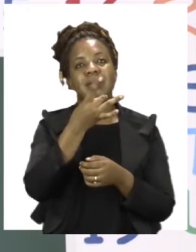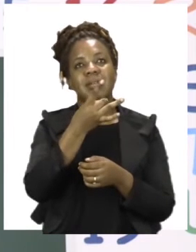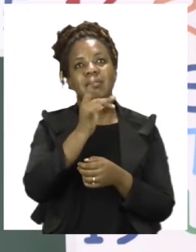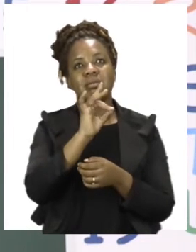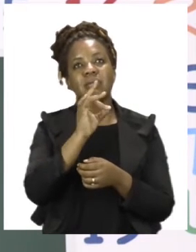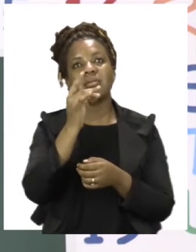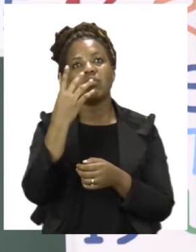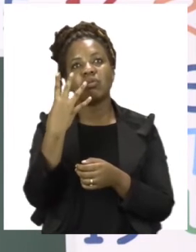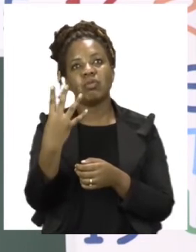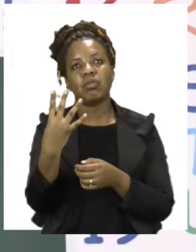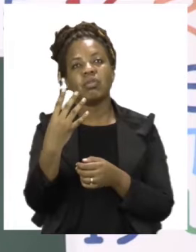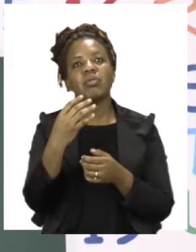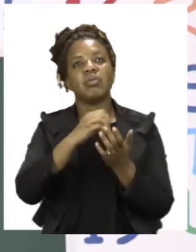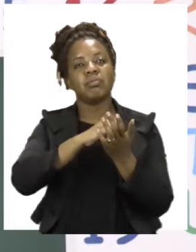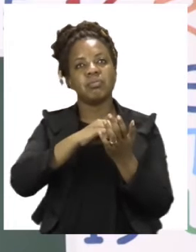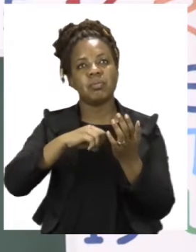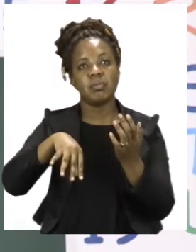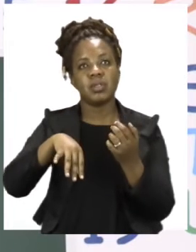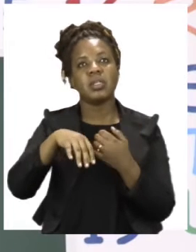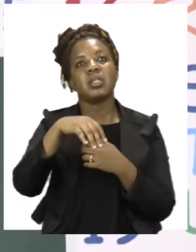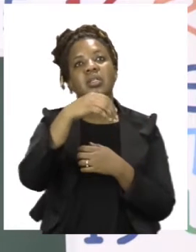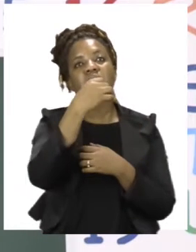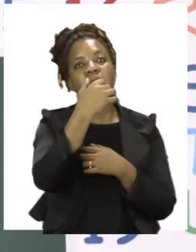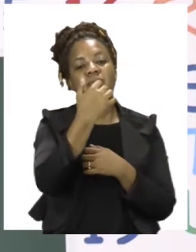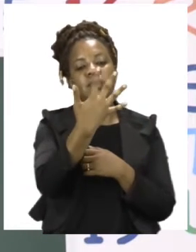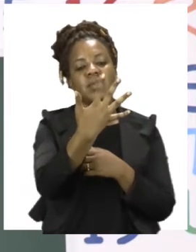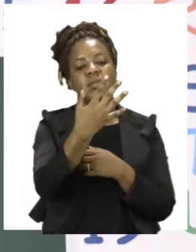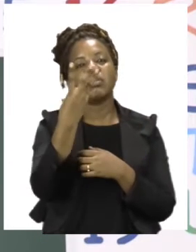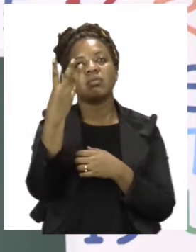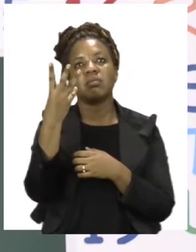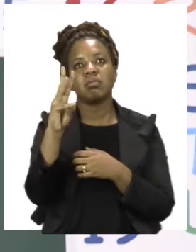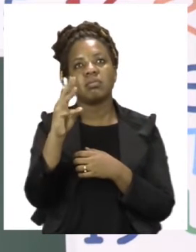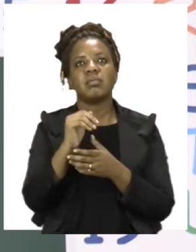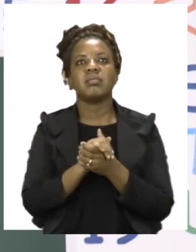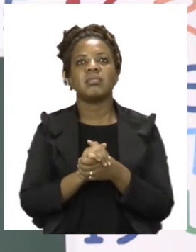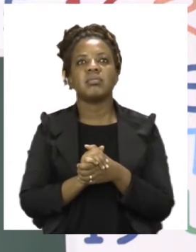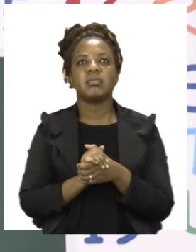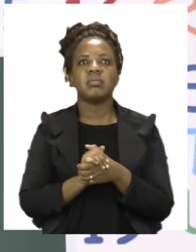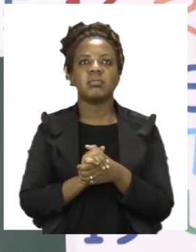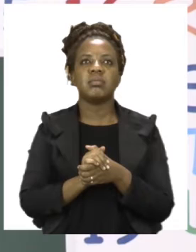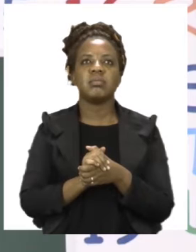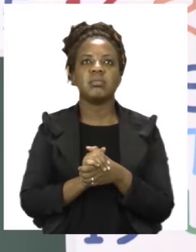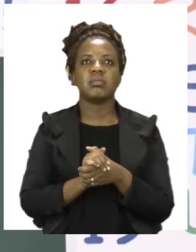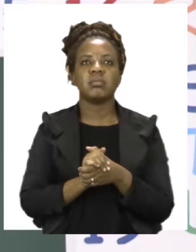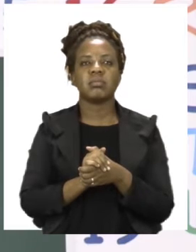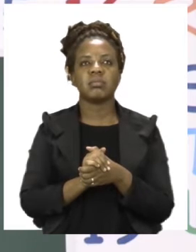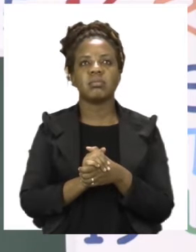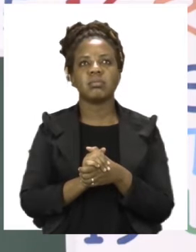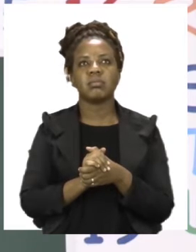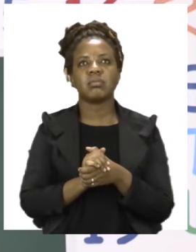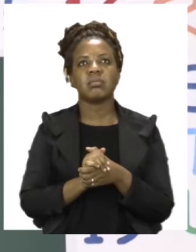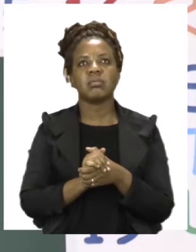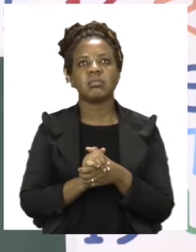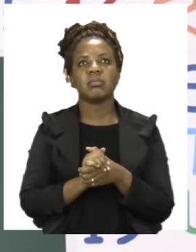84 minus 56. So that is what we are trying to figure out. Now we're going to break it